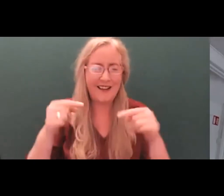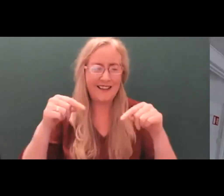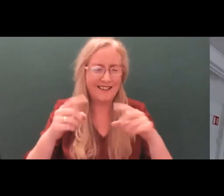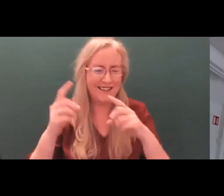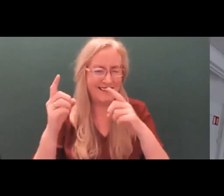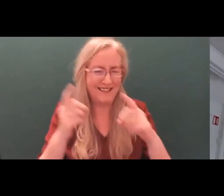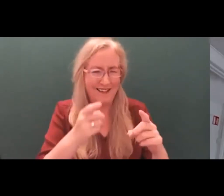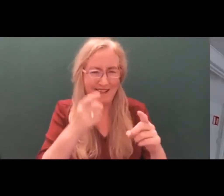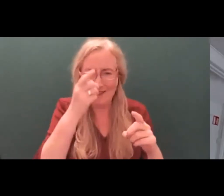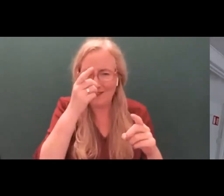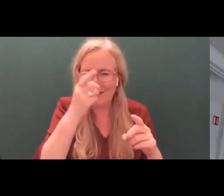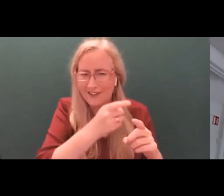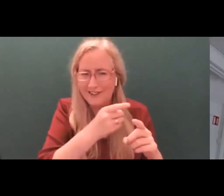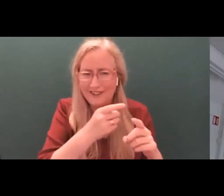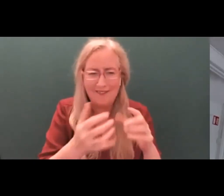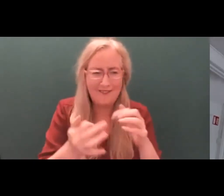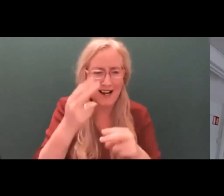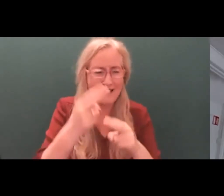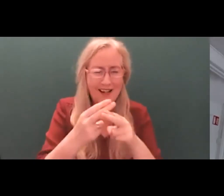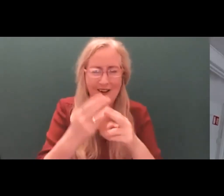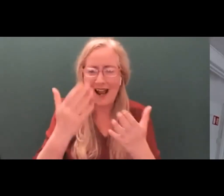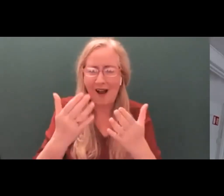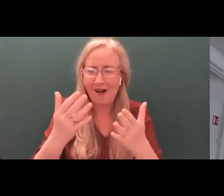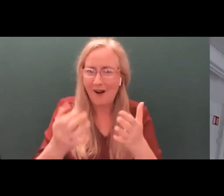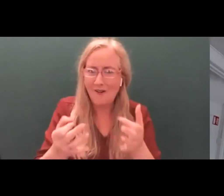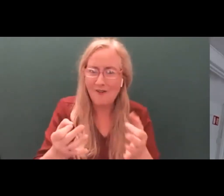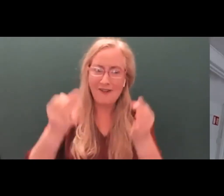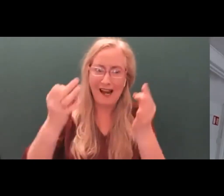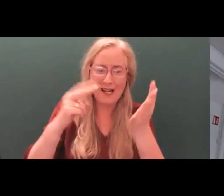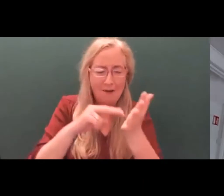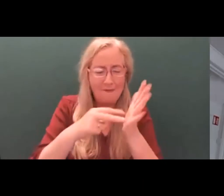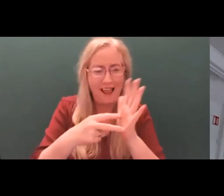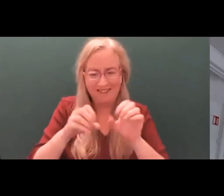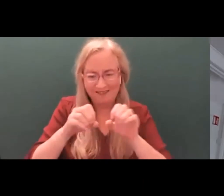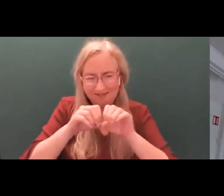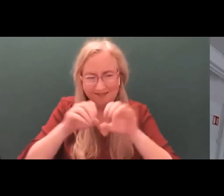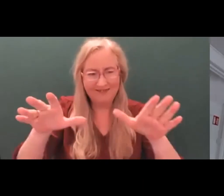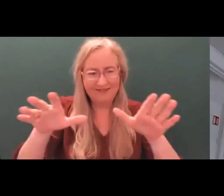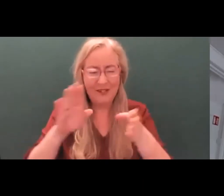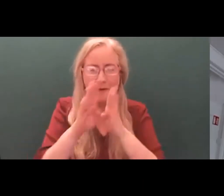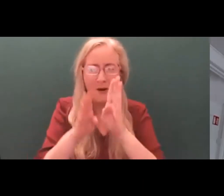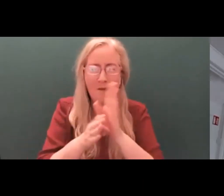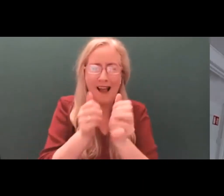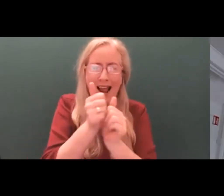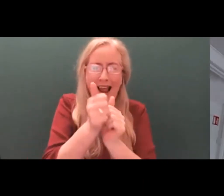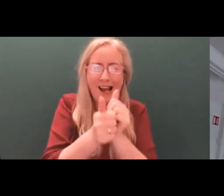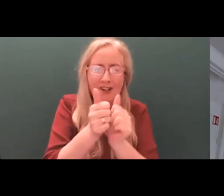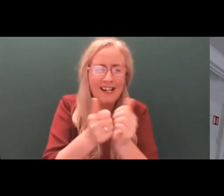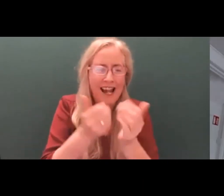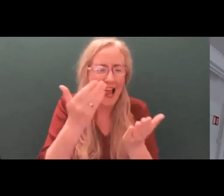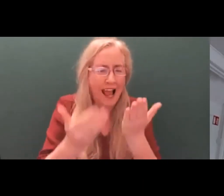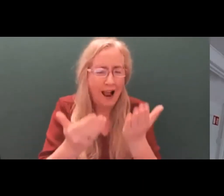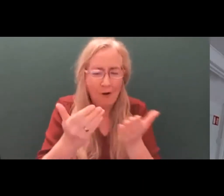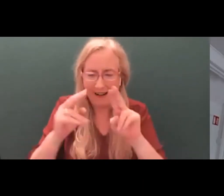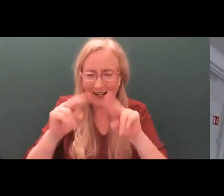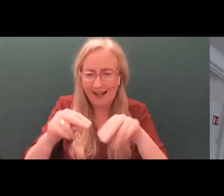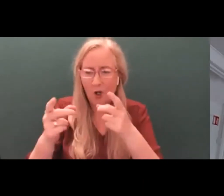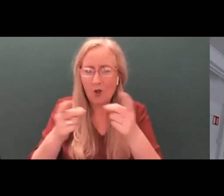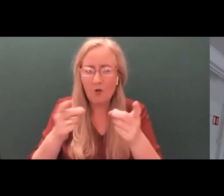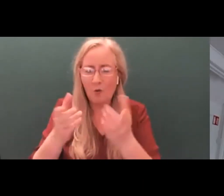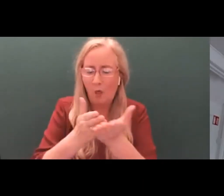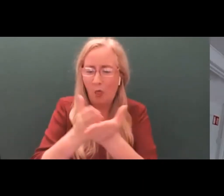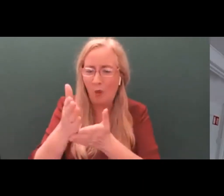out exactly how to put our great plan into action, how we physically do this in the